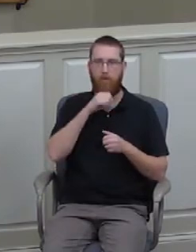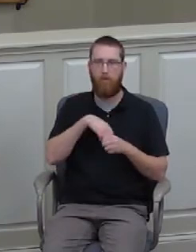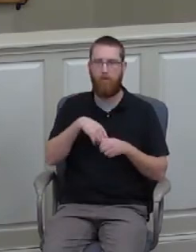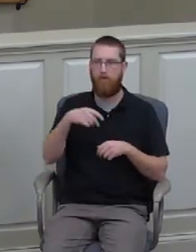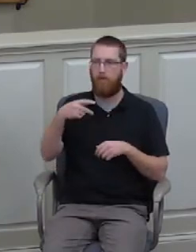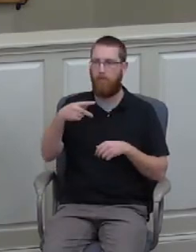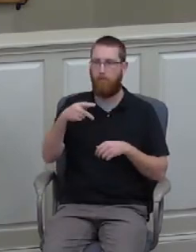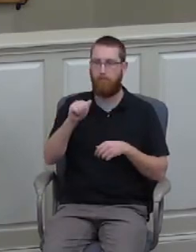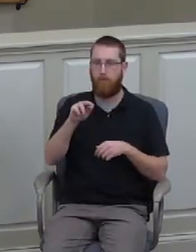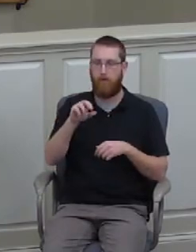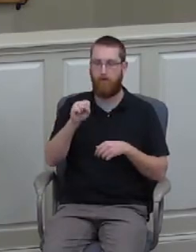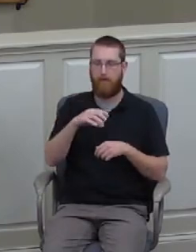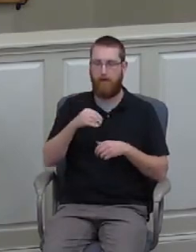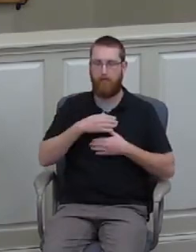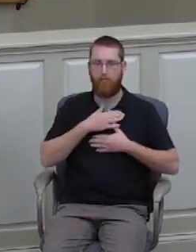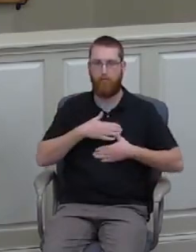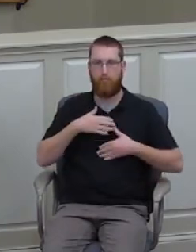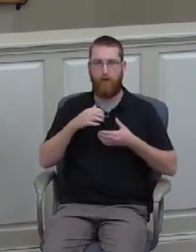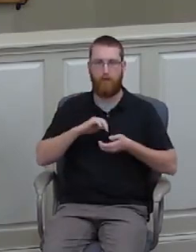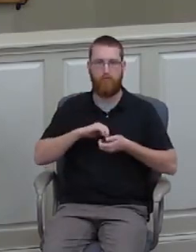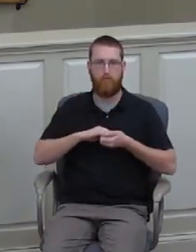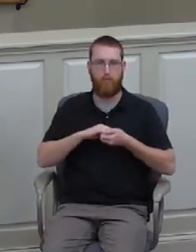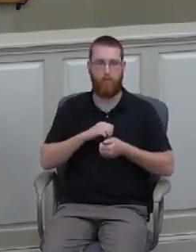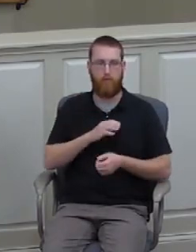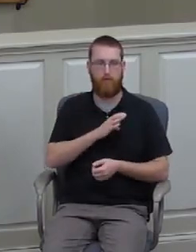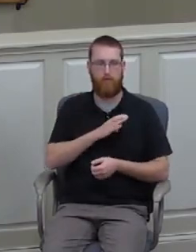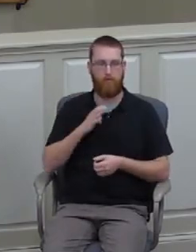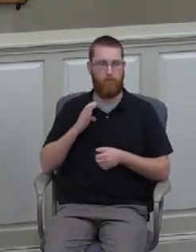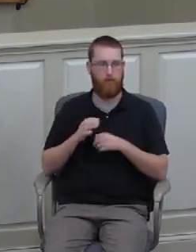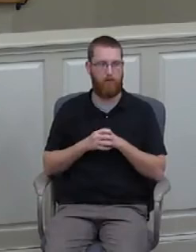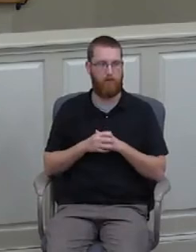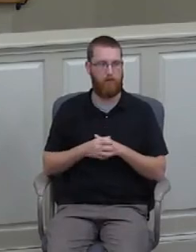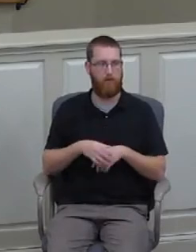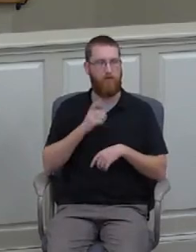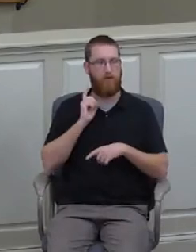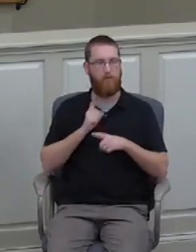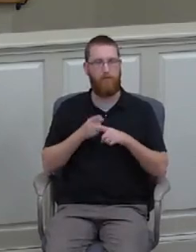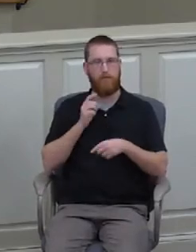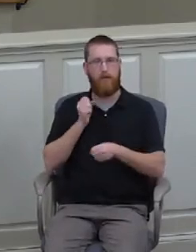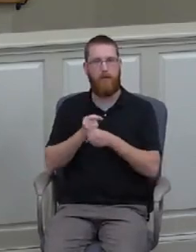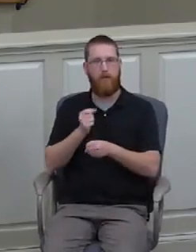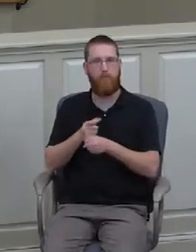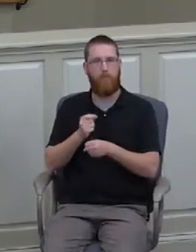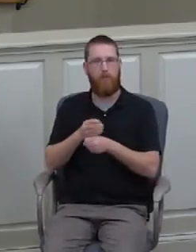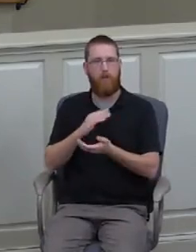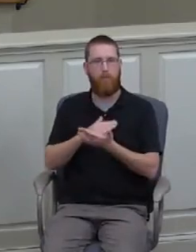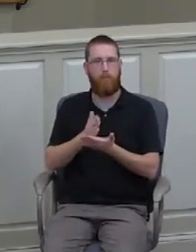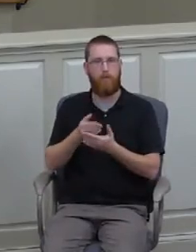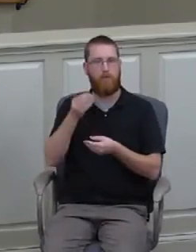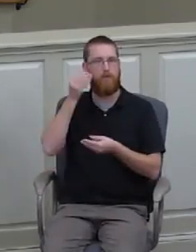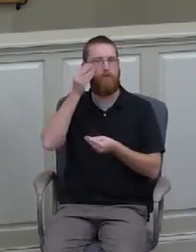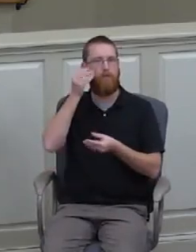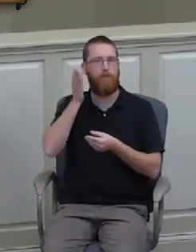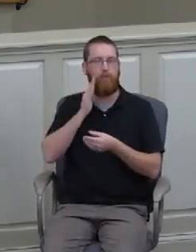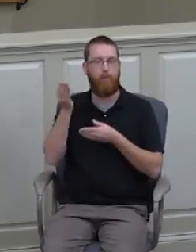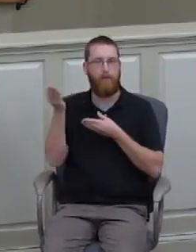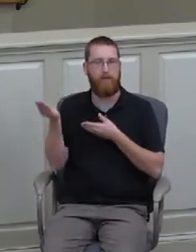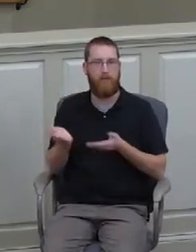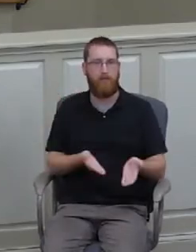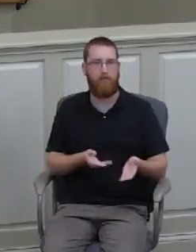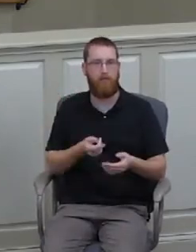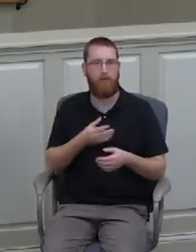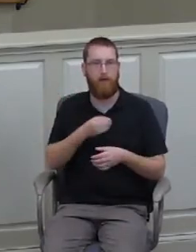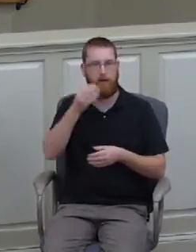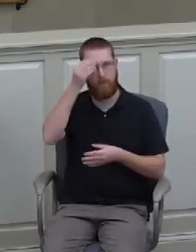Board. It also ensures that annual budget information will be delivered, and information will be delivered to the